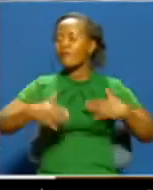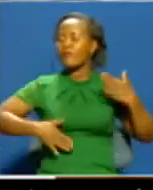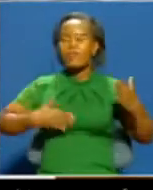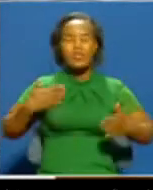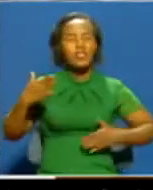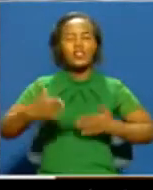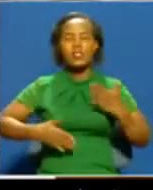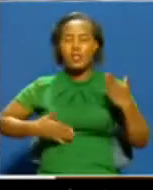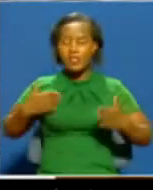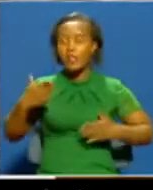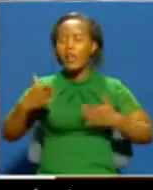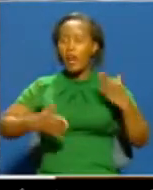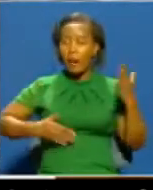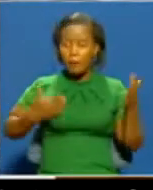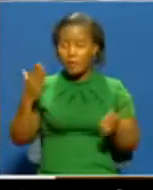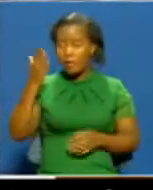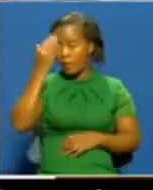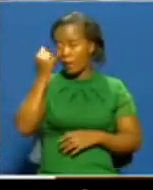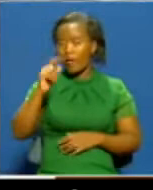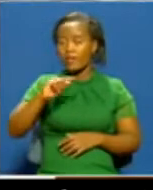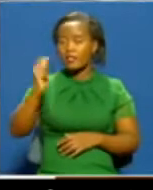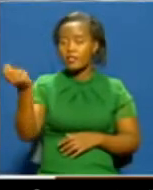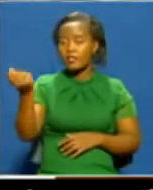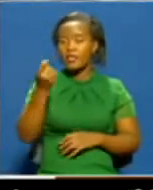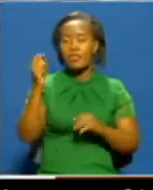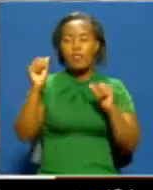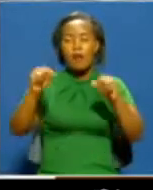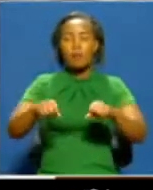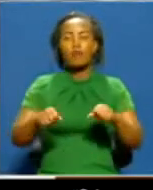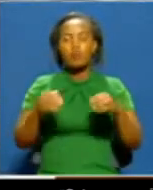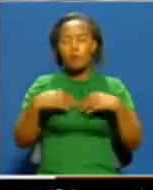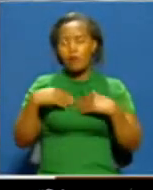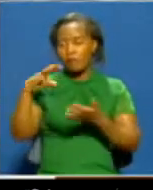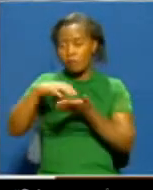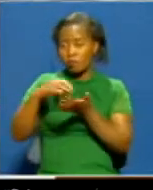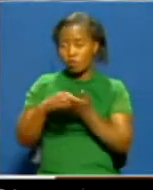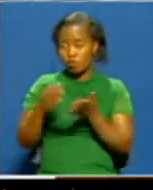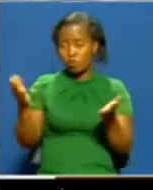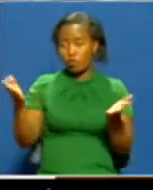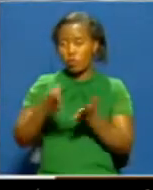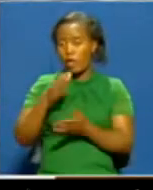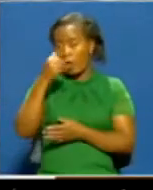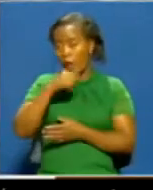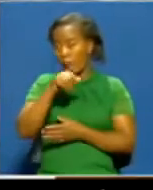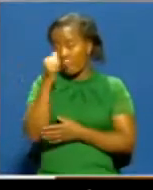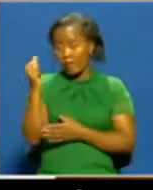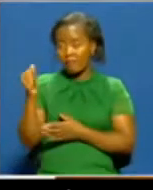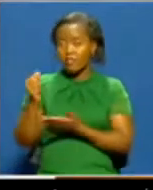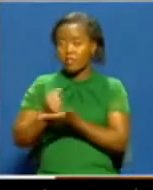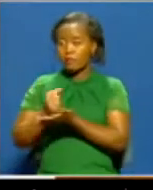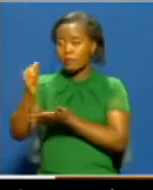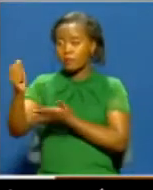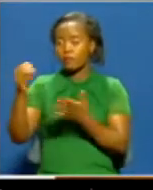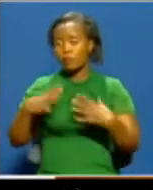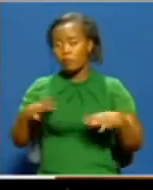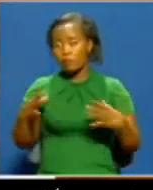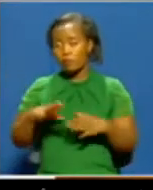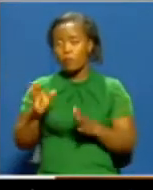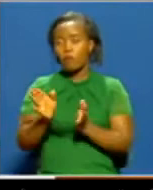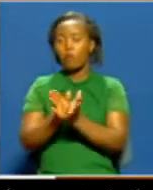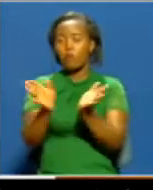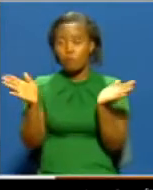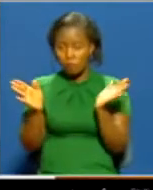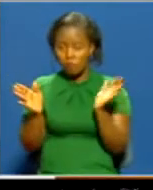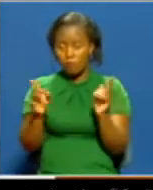that we actually, Kenya can get, you know, to that position. And that creates a challenge. It makes the private sectors better, the private